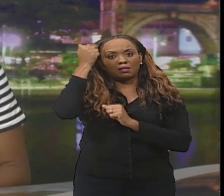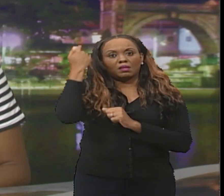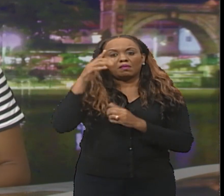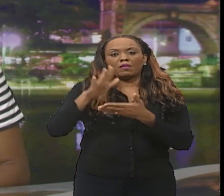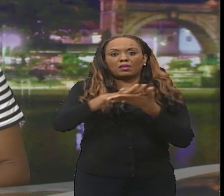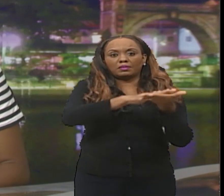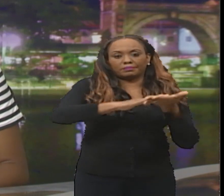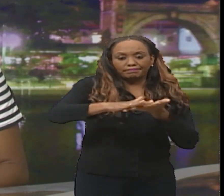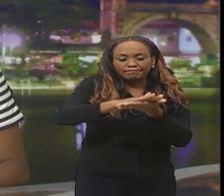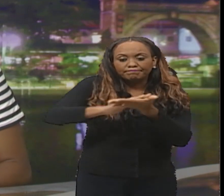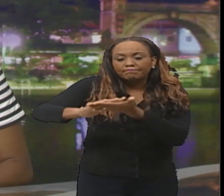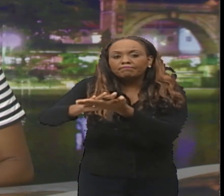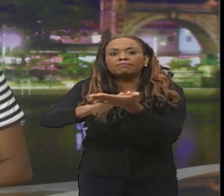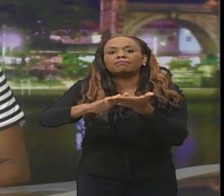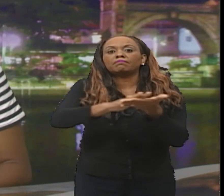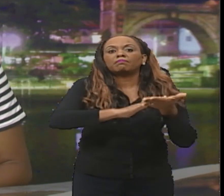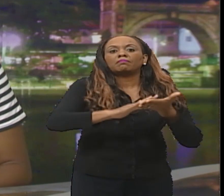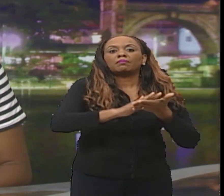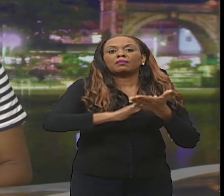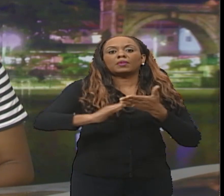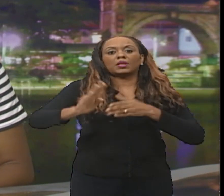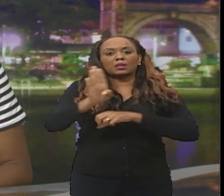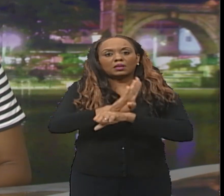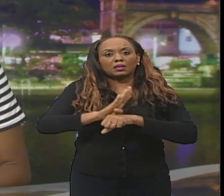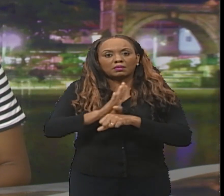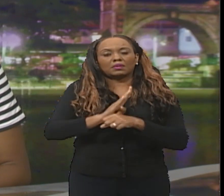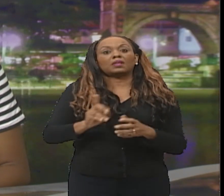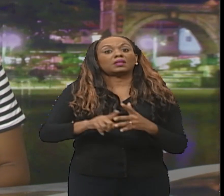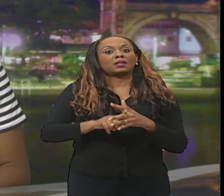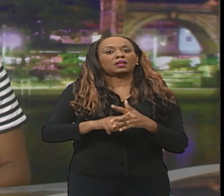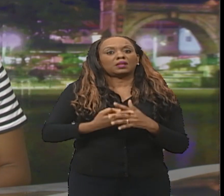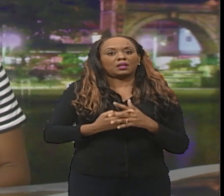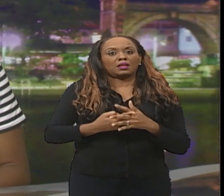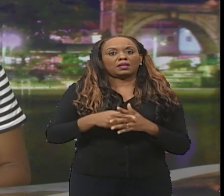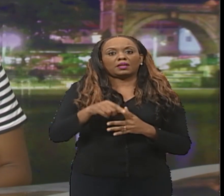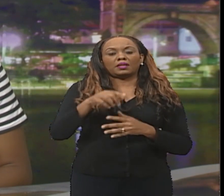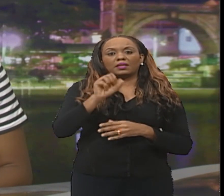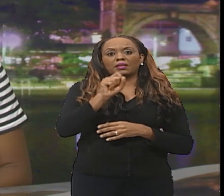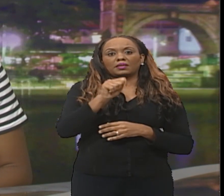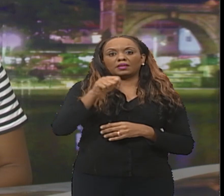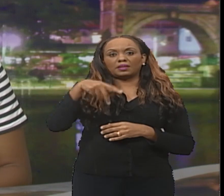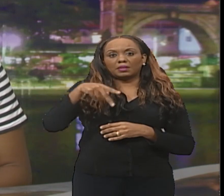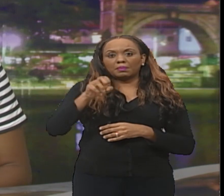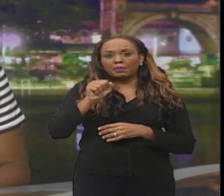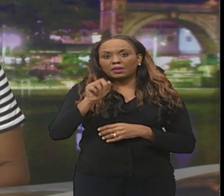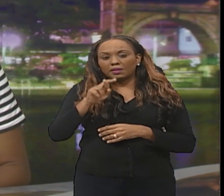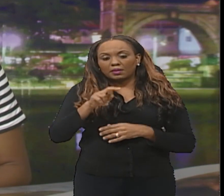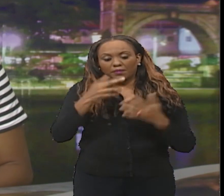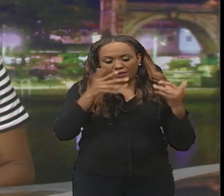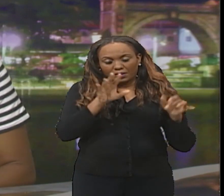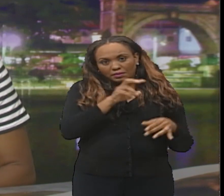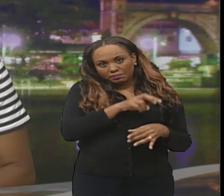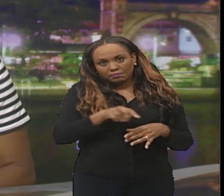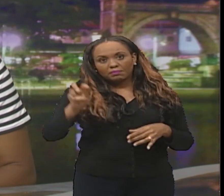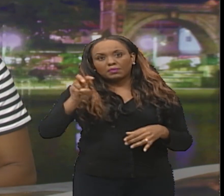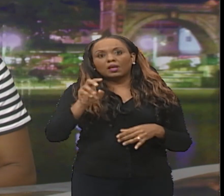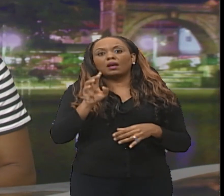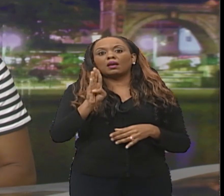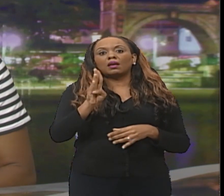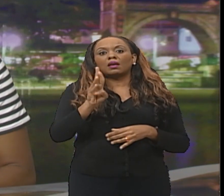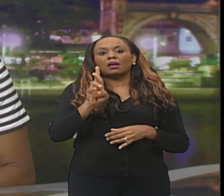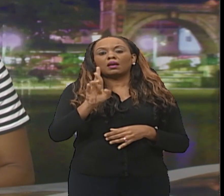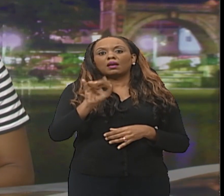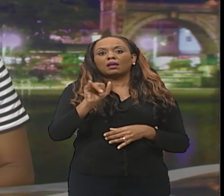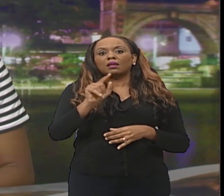and beautification program. It started in the Wim St. Peter before moving to Britain's Hill in St. Michael. Now, according